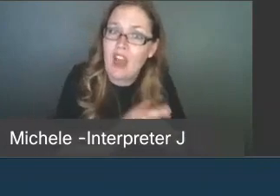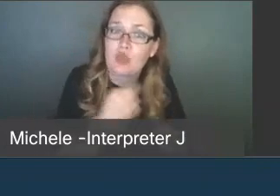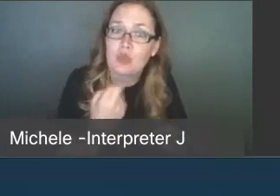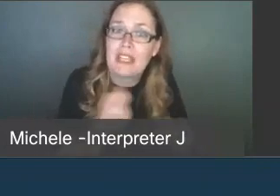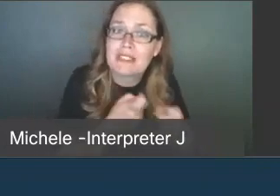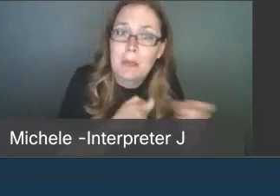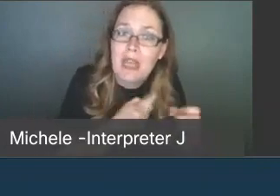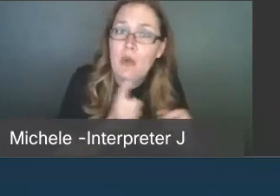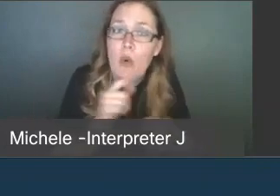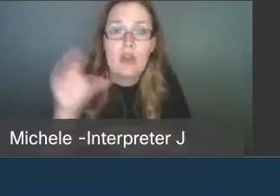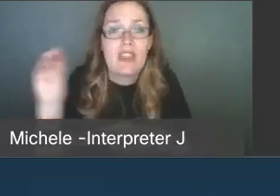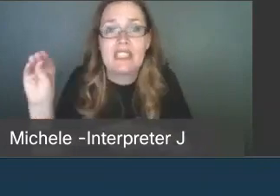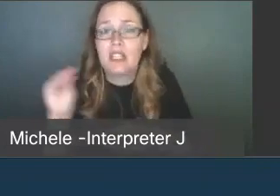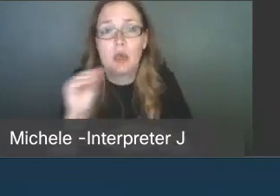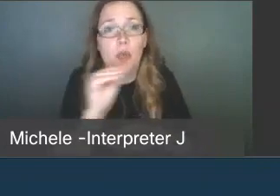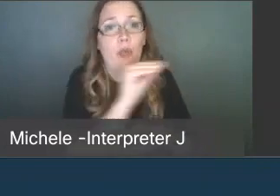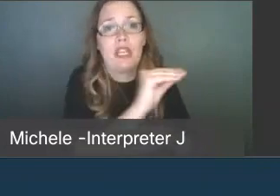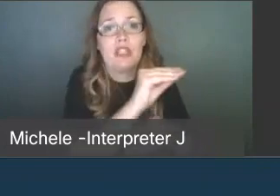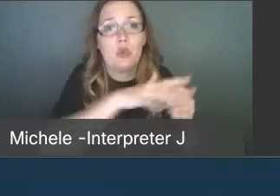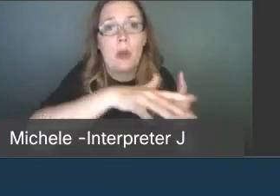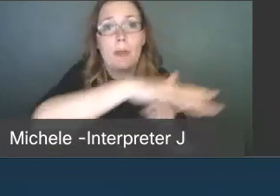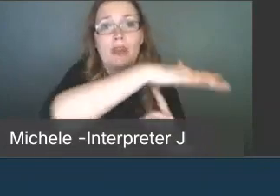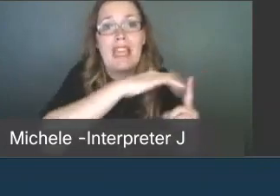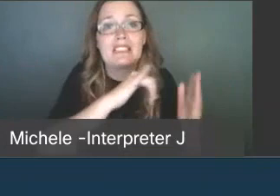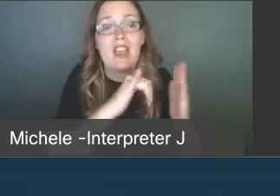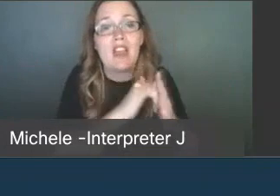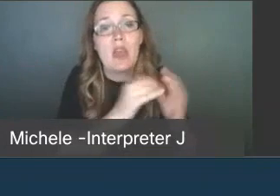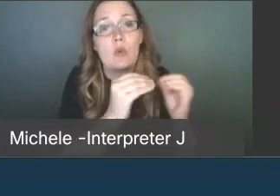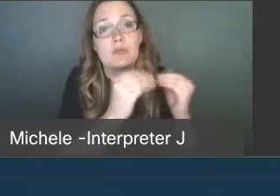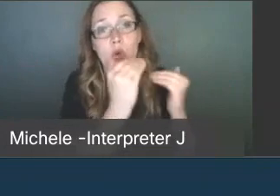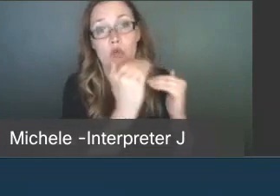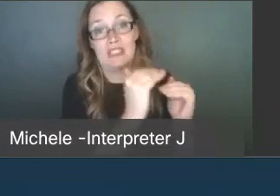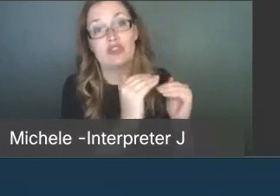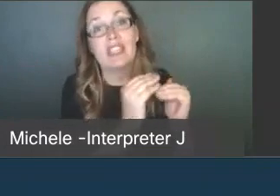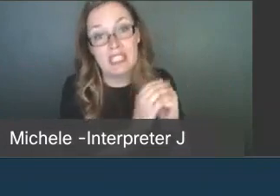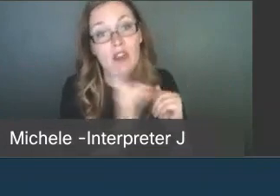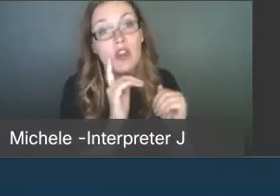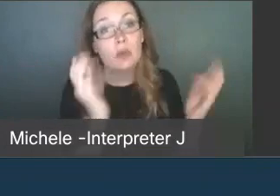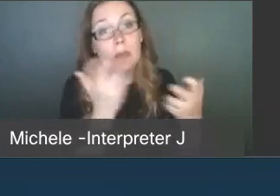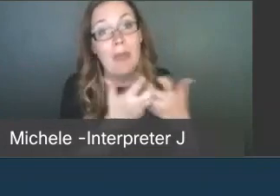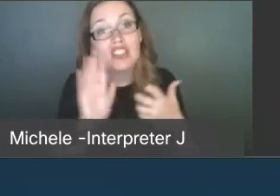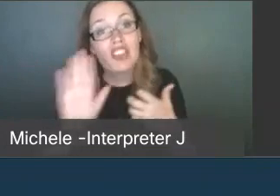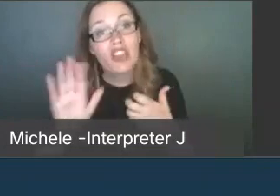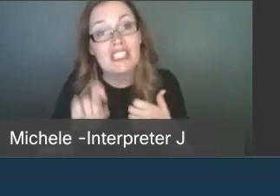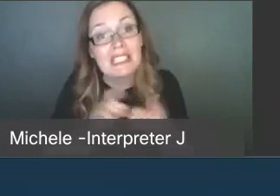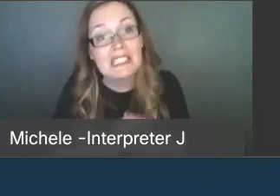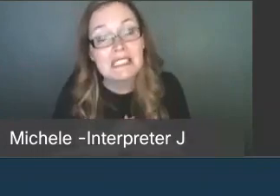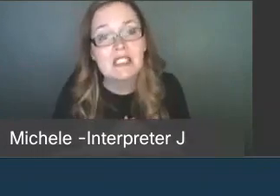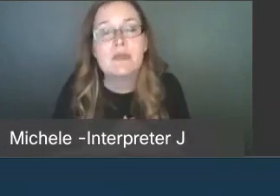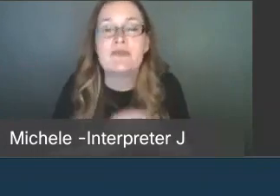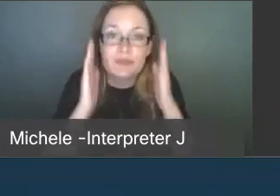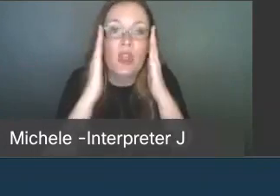in an environment that was restrictive enough for what they needed. But there's actually